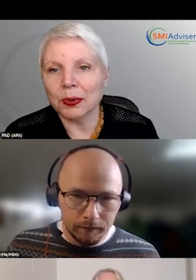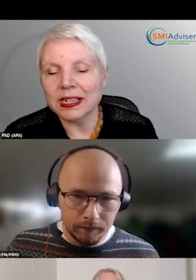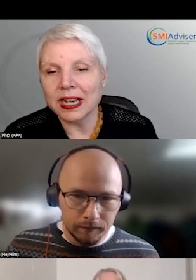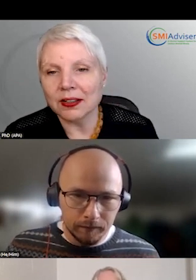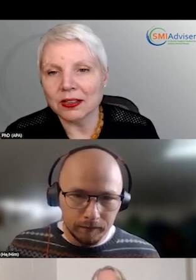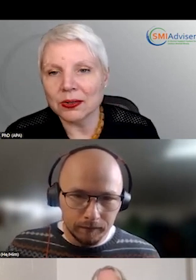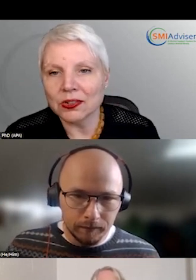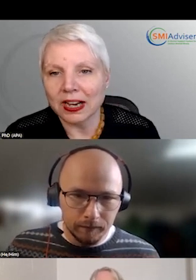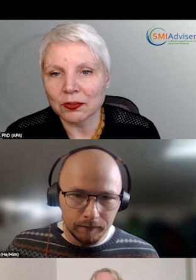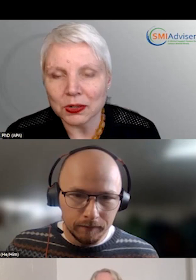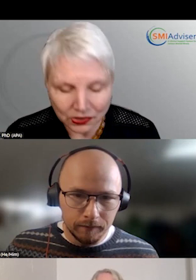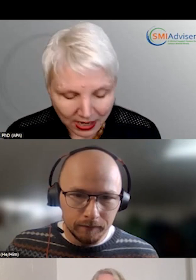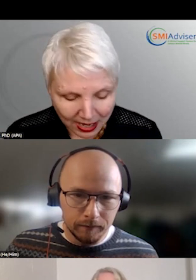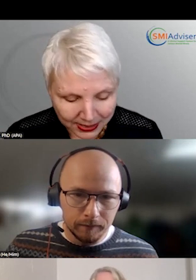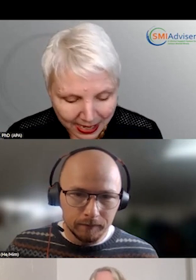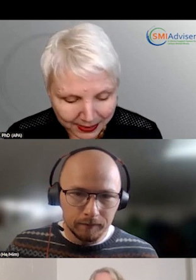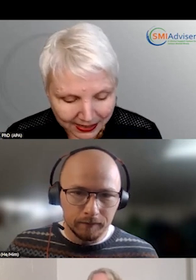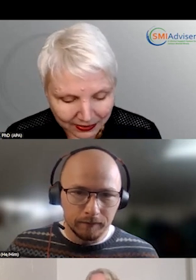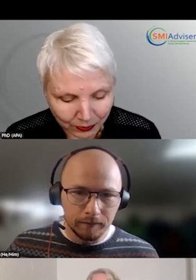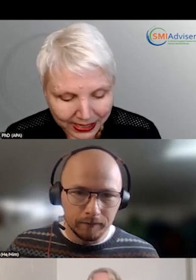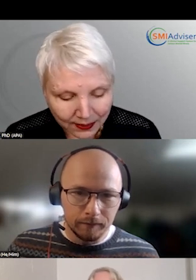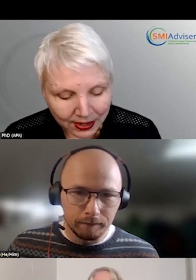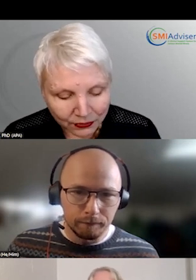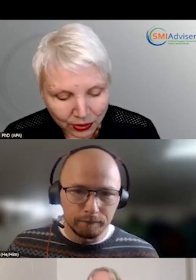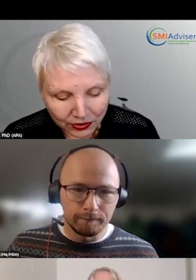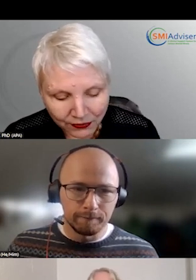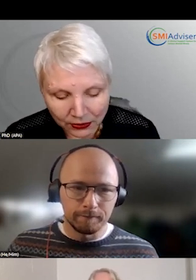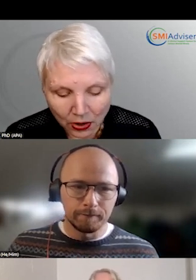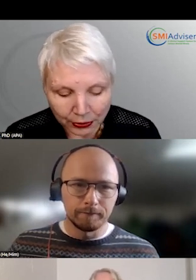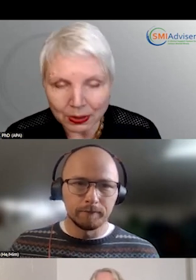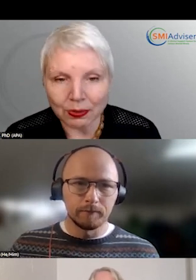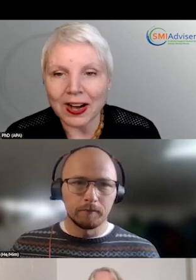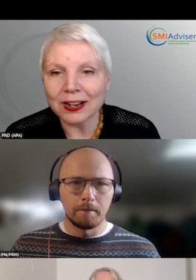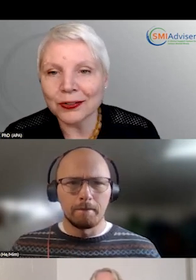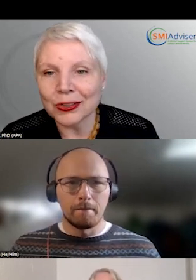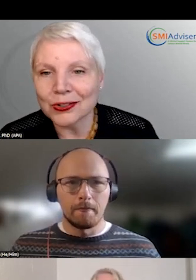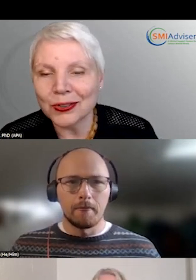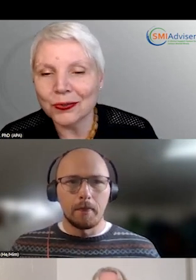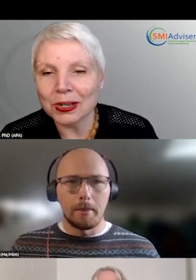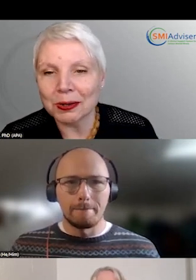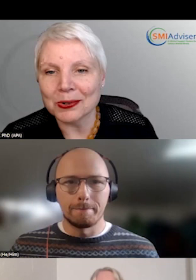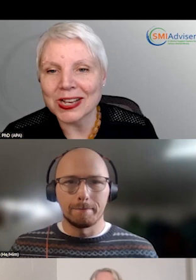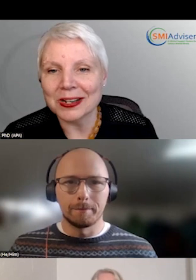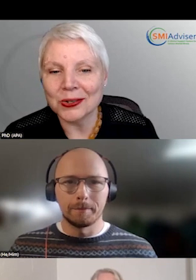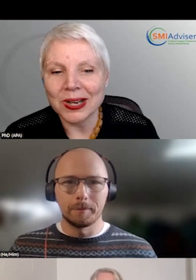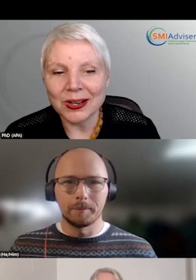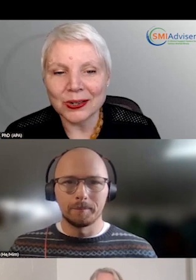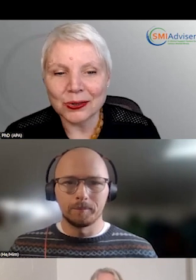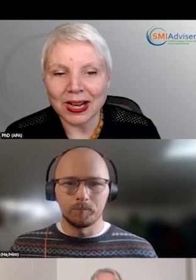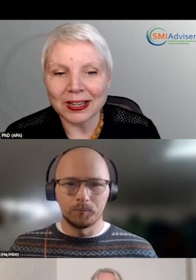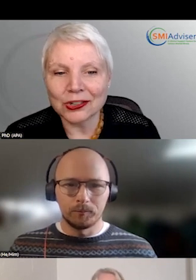SAMHSA for bringing together those experts in that meeting this week. Of course, they felt all three were vital. For those of you 43%